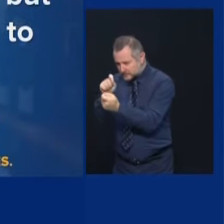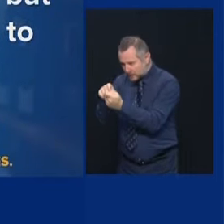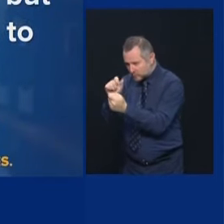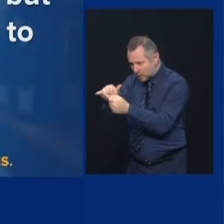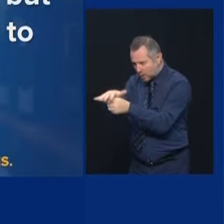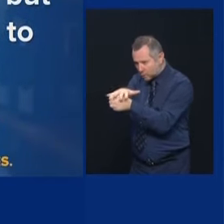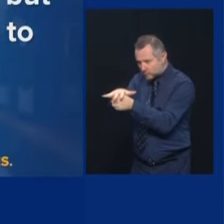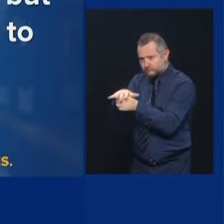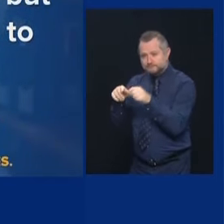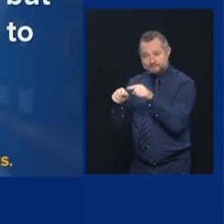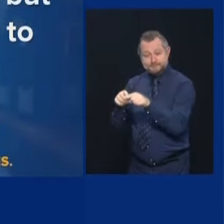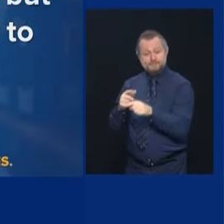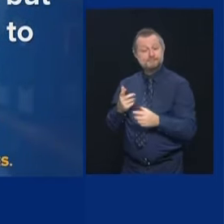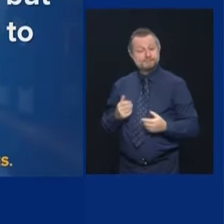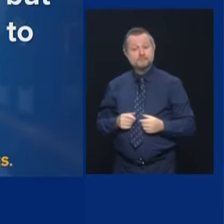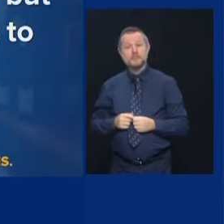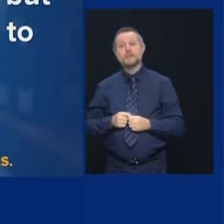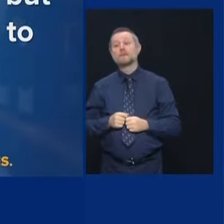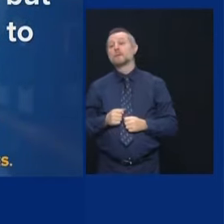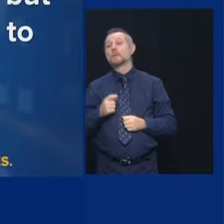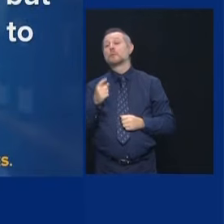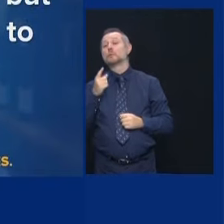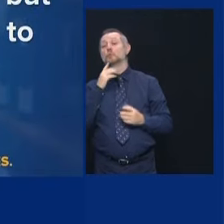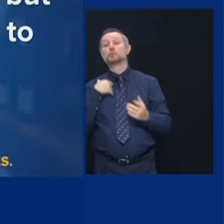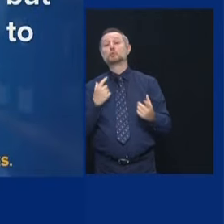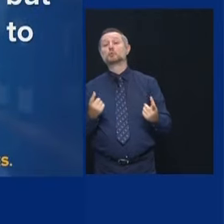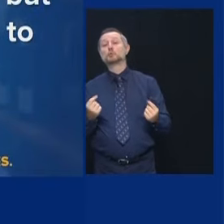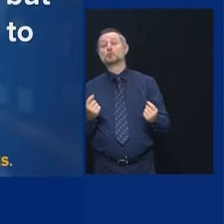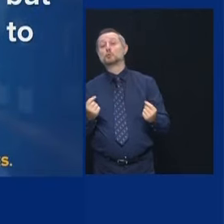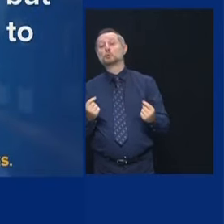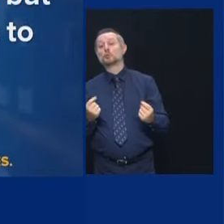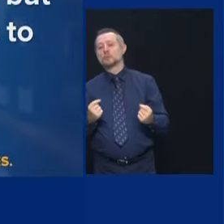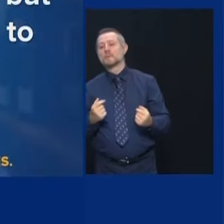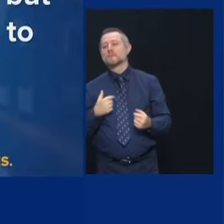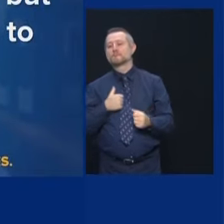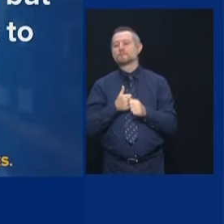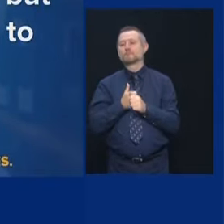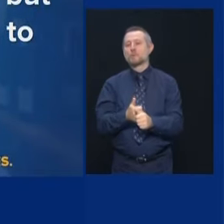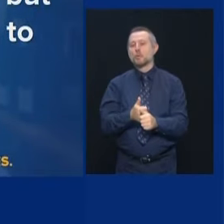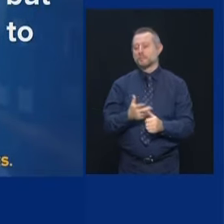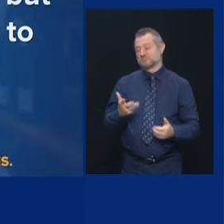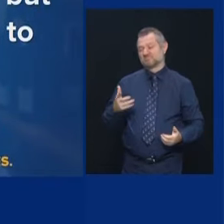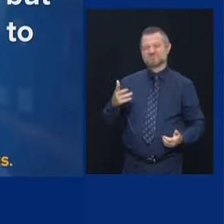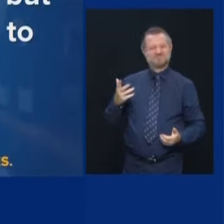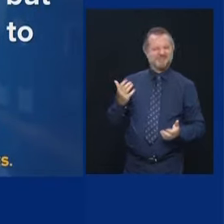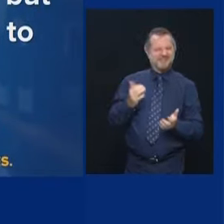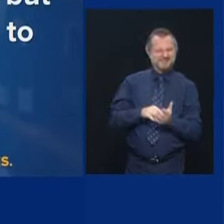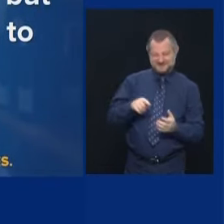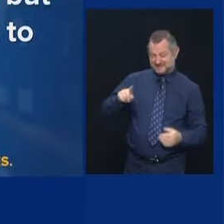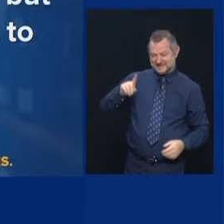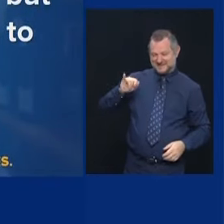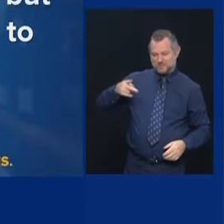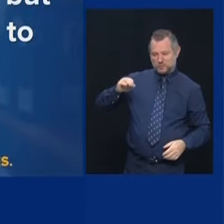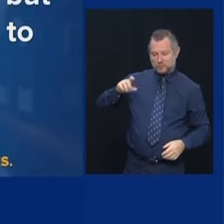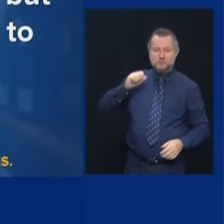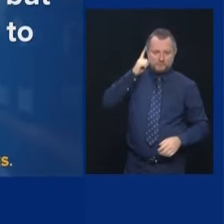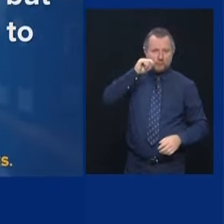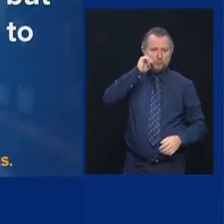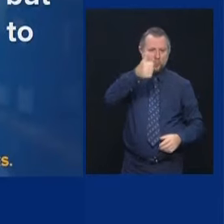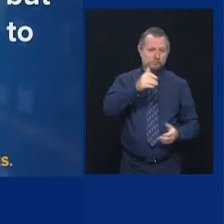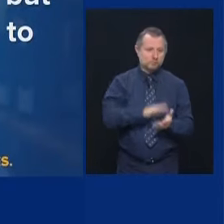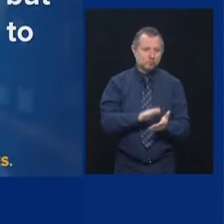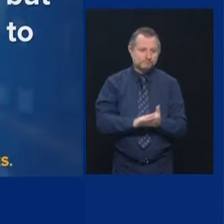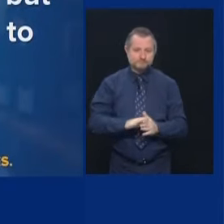action we're taking today on this data, we are using the zip codes to close those schools tomorrow. If